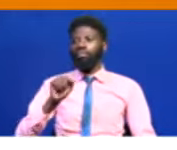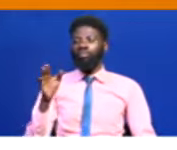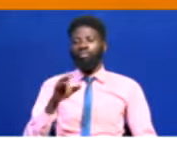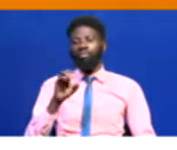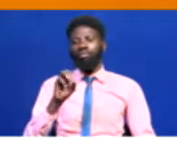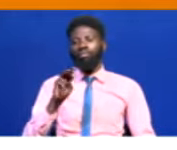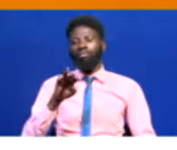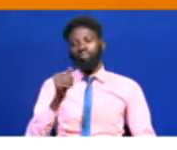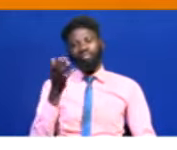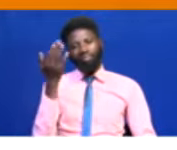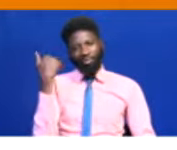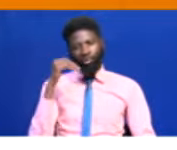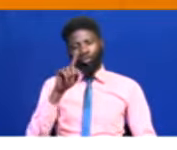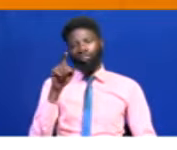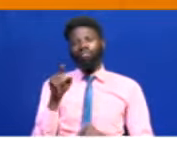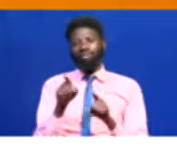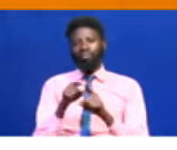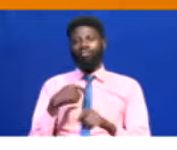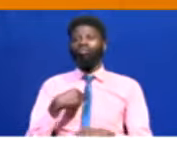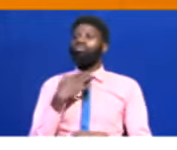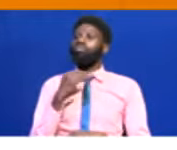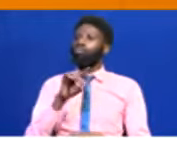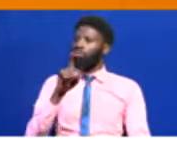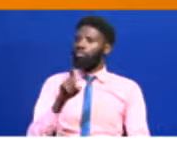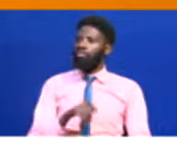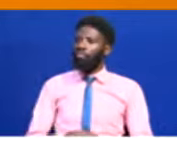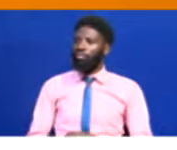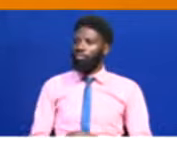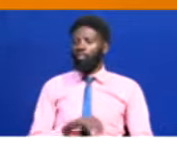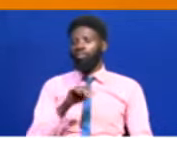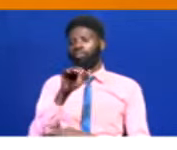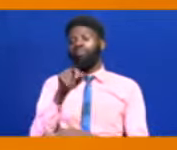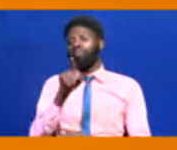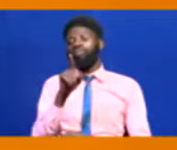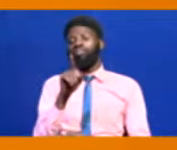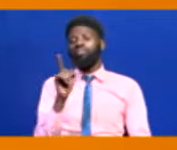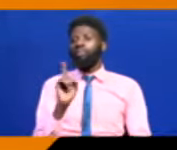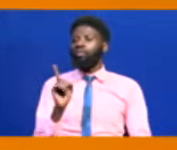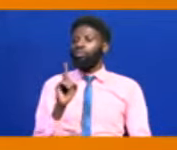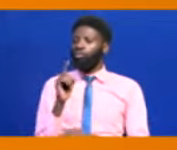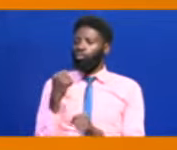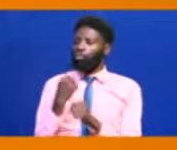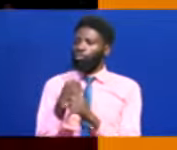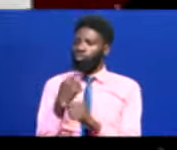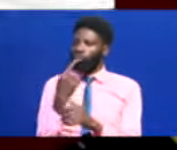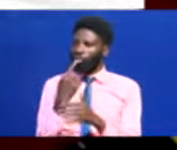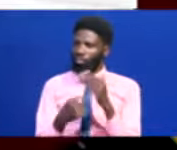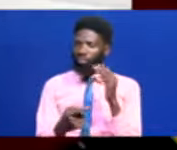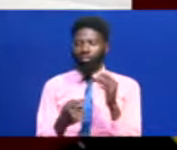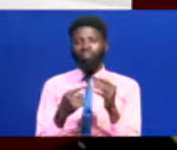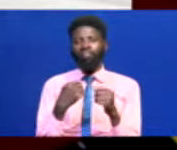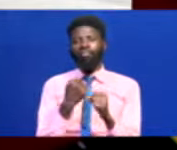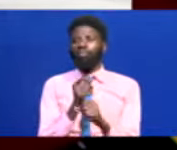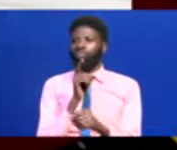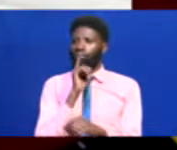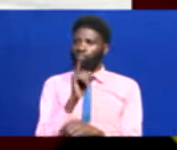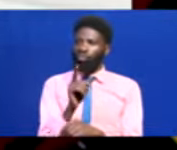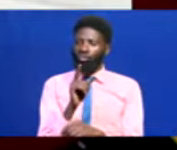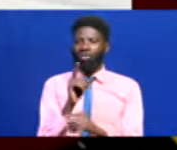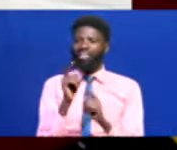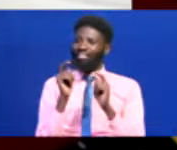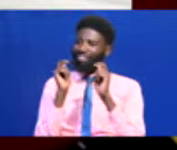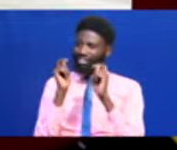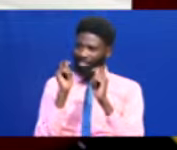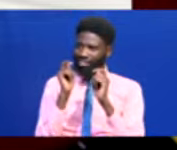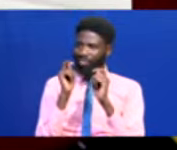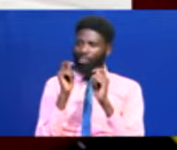preempted a question I had for you, and he's asking, what measures is the ministry going to put in place to ensure that those tenders